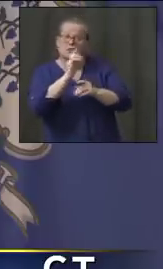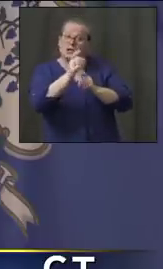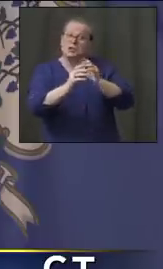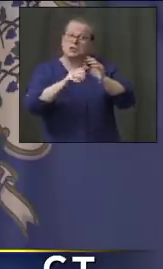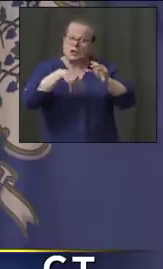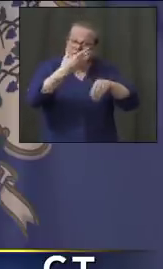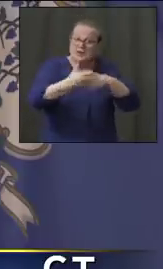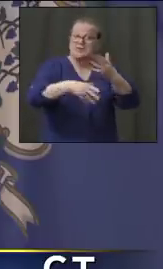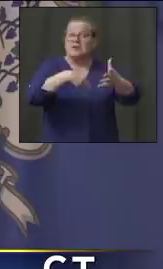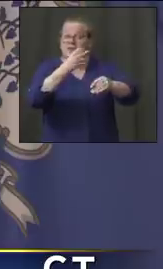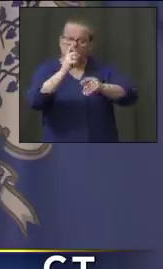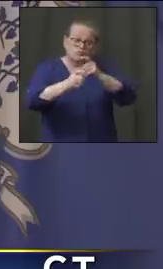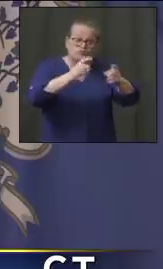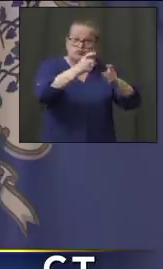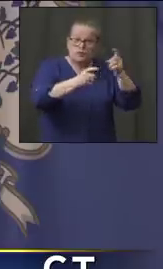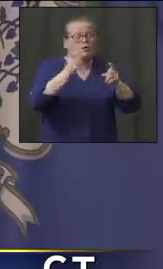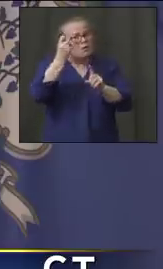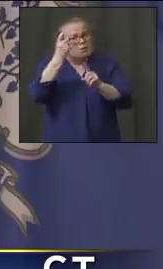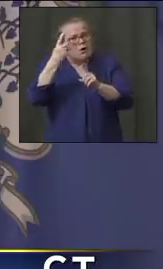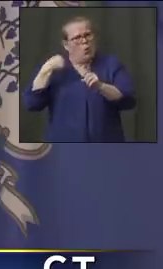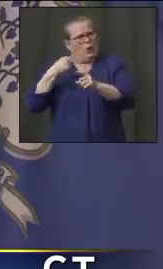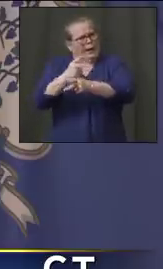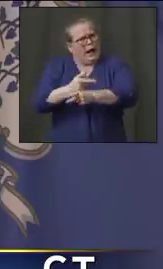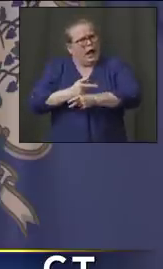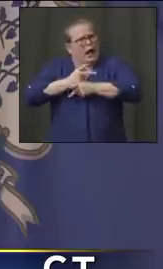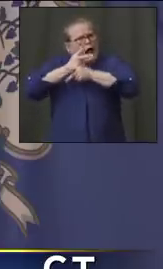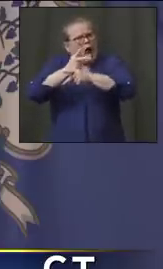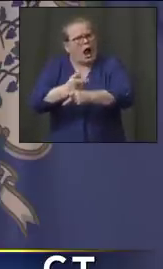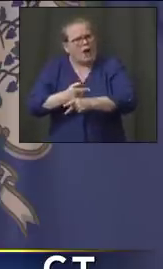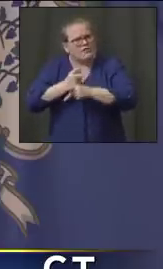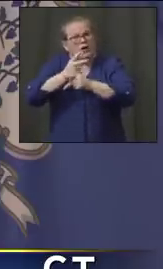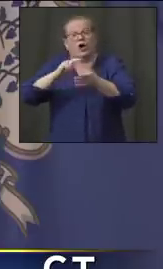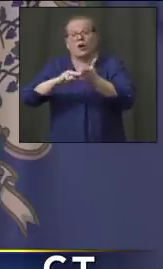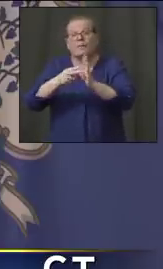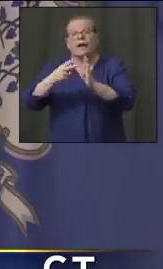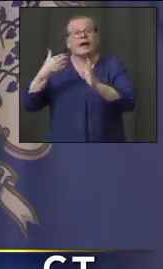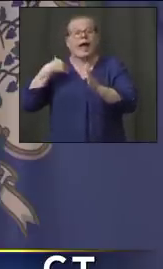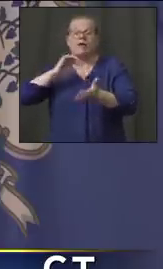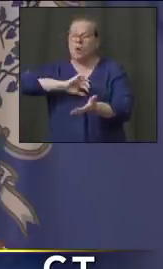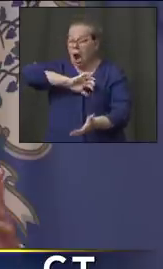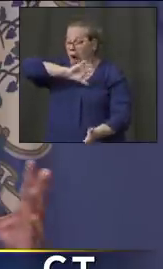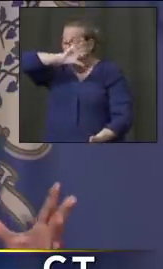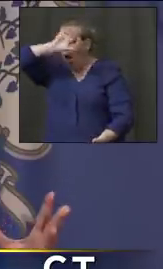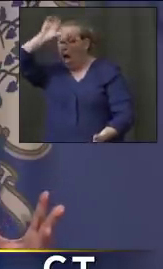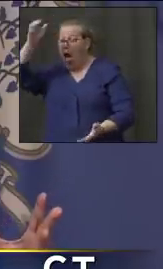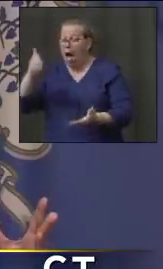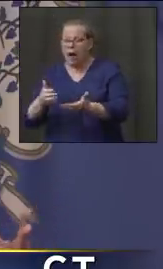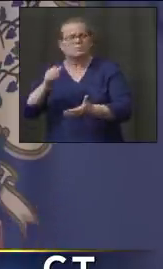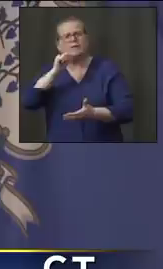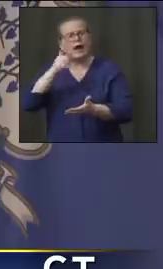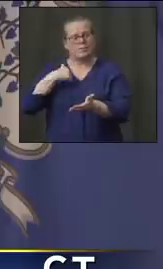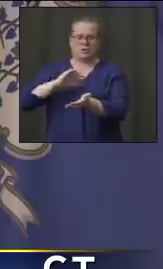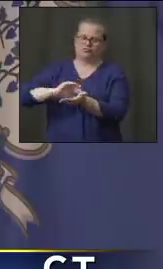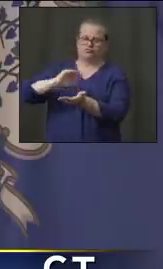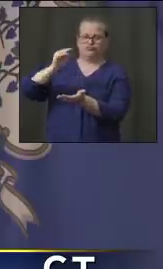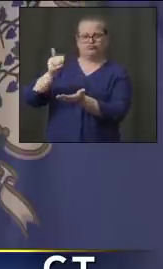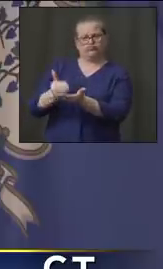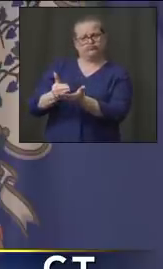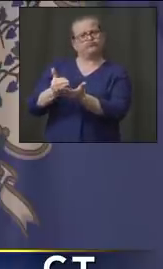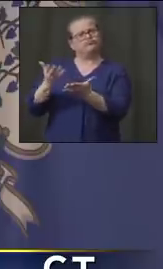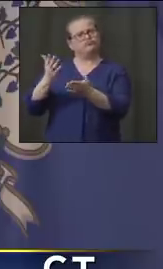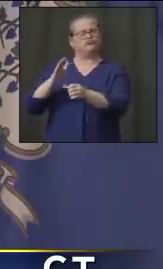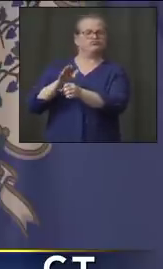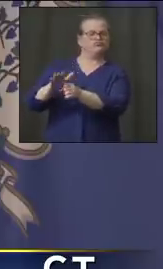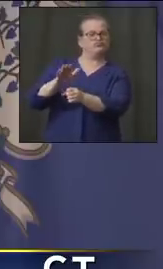endless amount of inventory, but as the Reopen Connecticut Committee tells us, expansion of the ability to provide